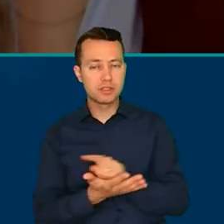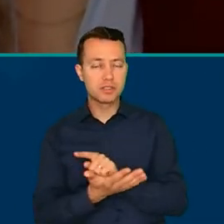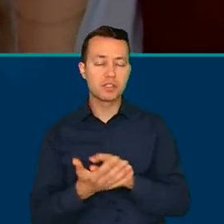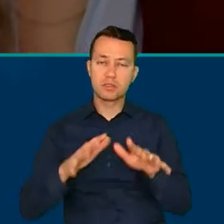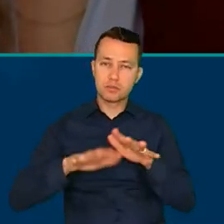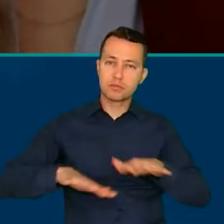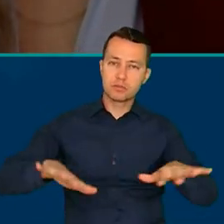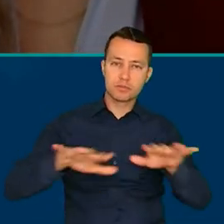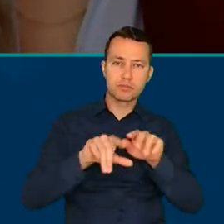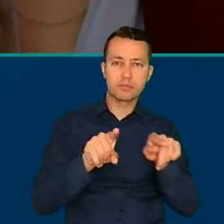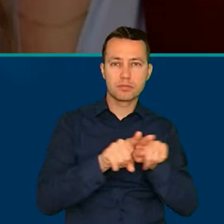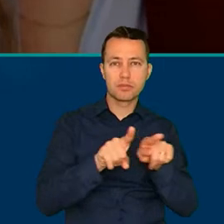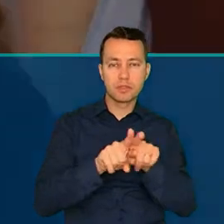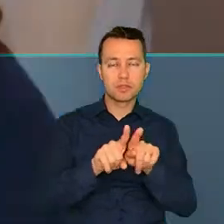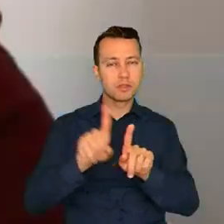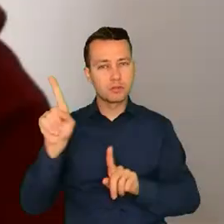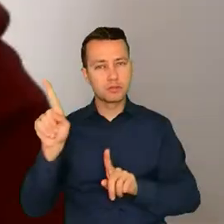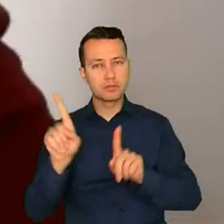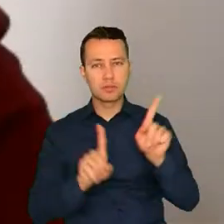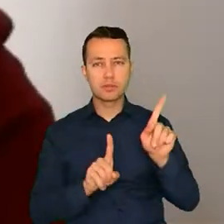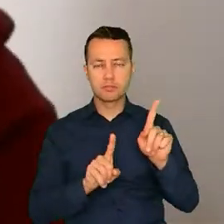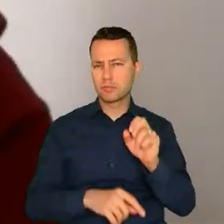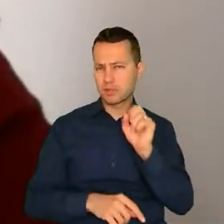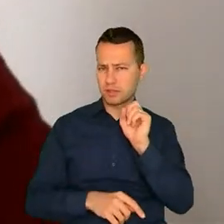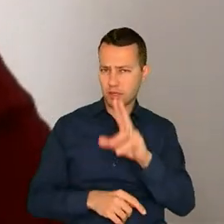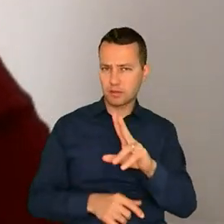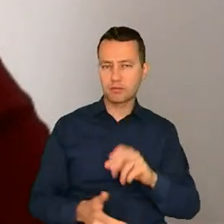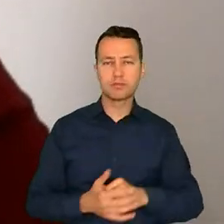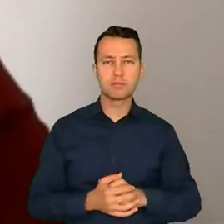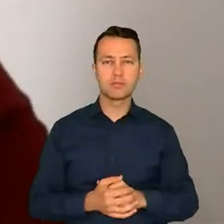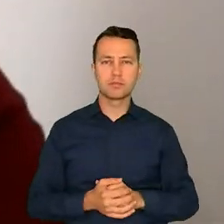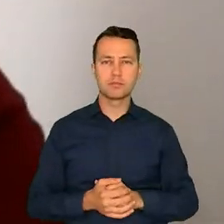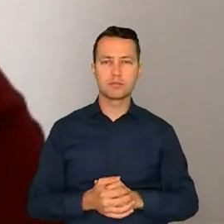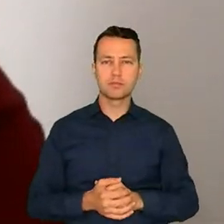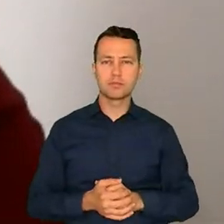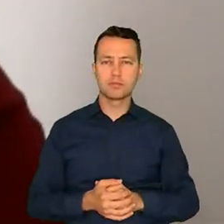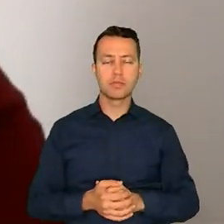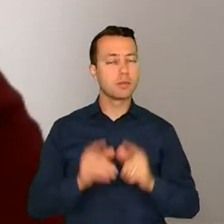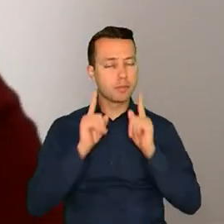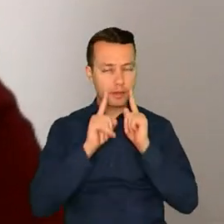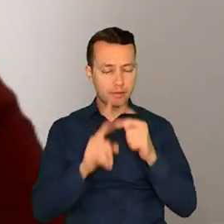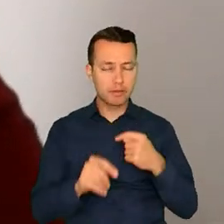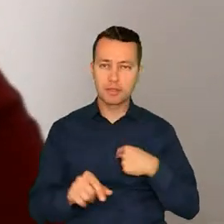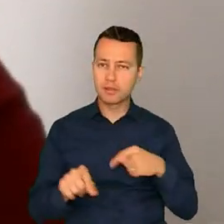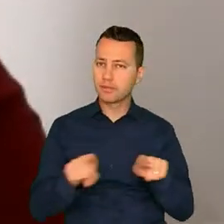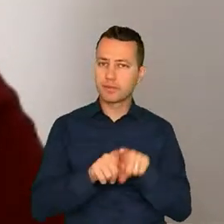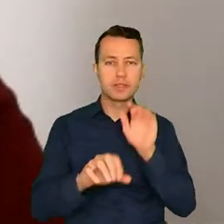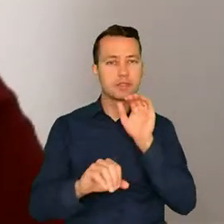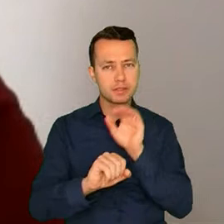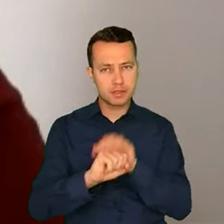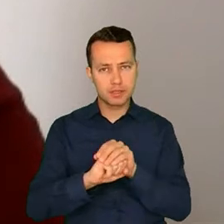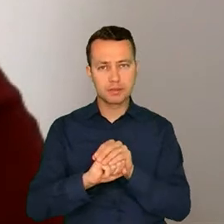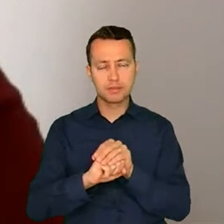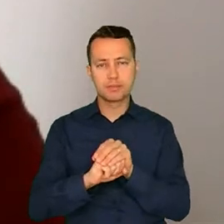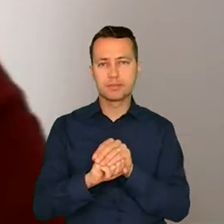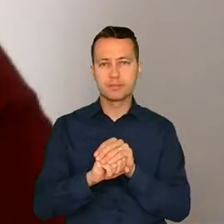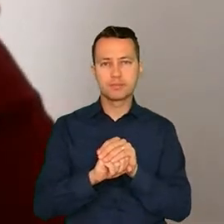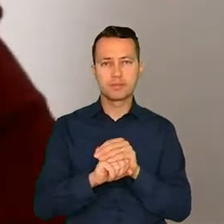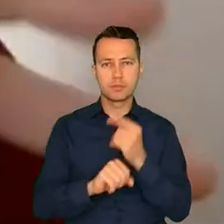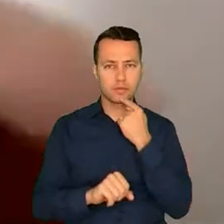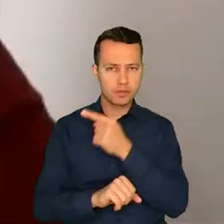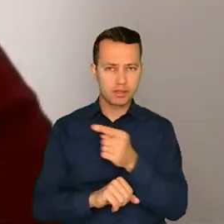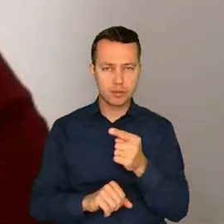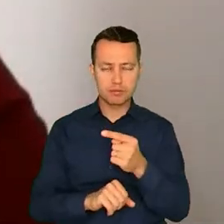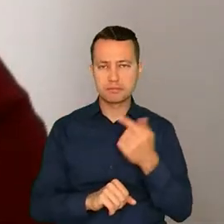Yes, and I can only agree with what was already said by the previous speaker. Of course, our tools are focused on sort of